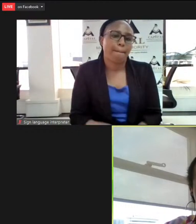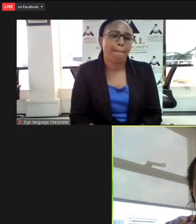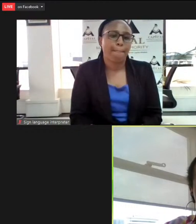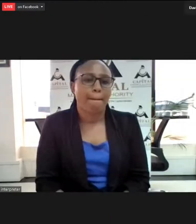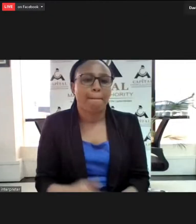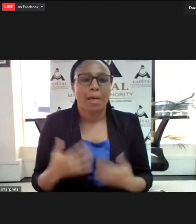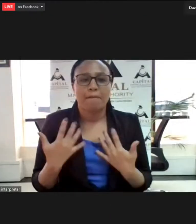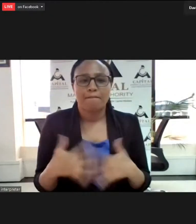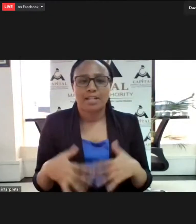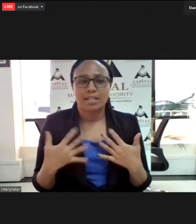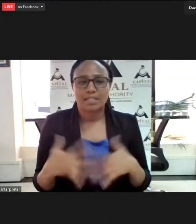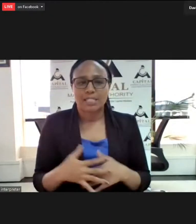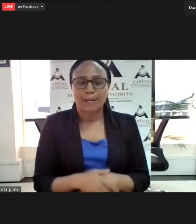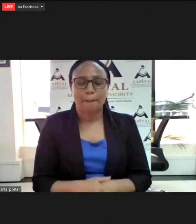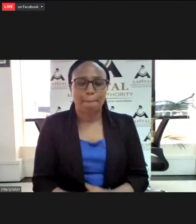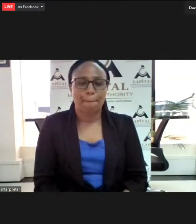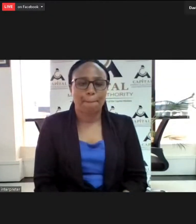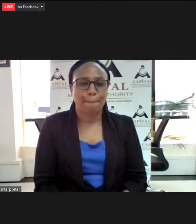Fantastic.